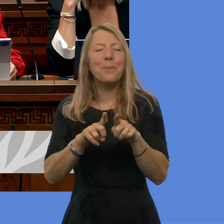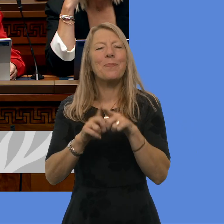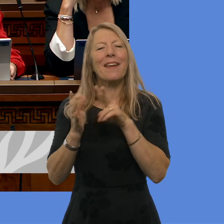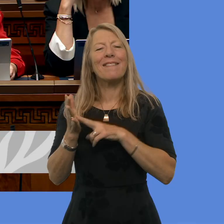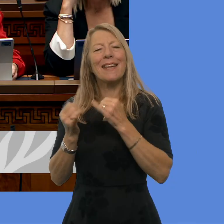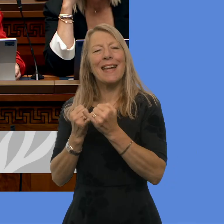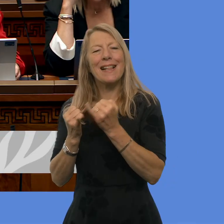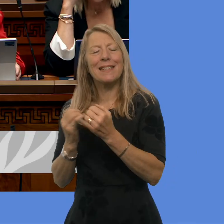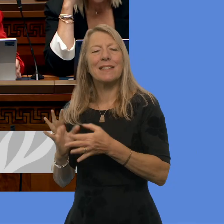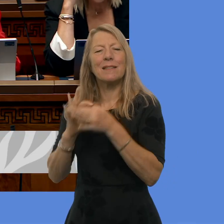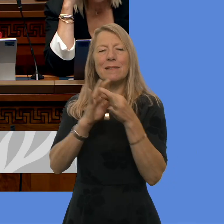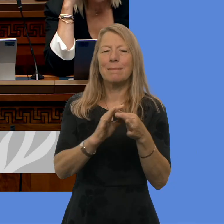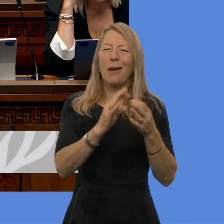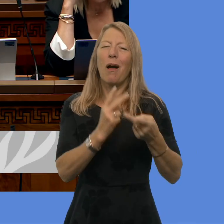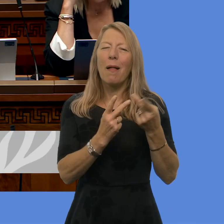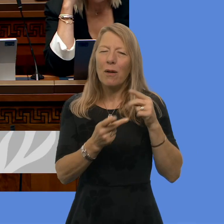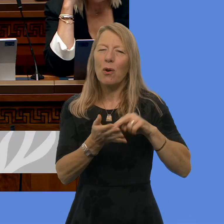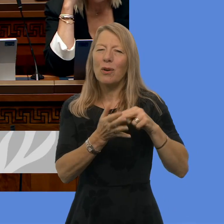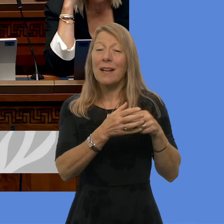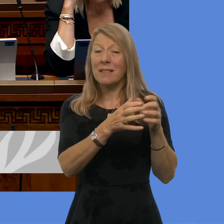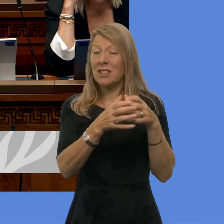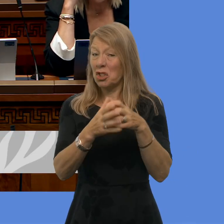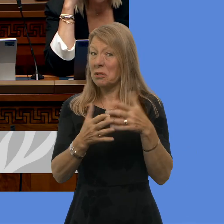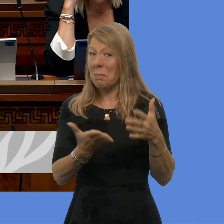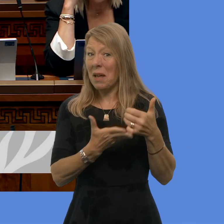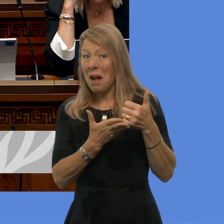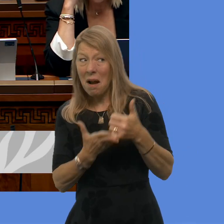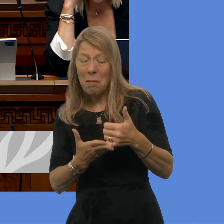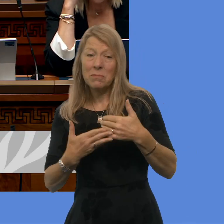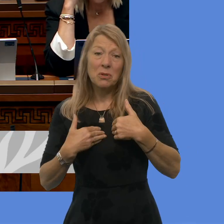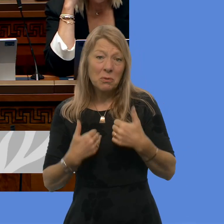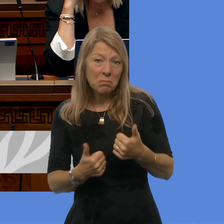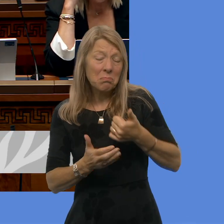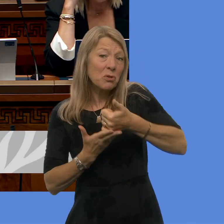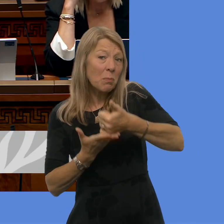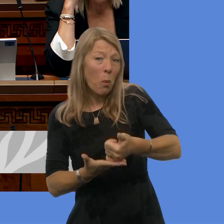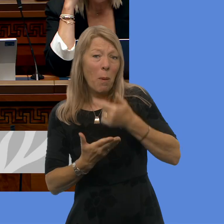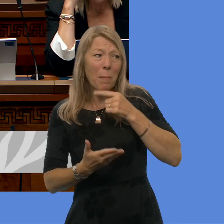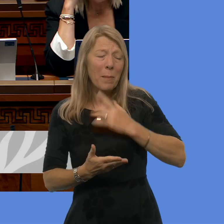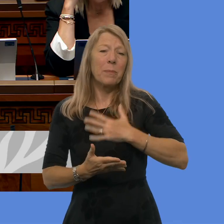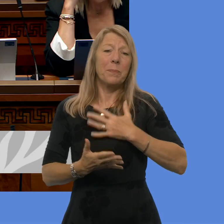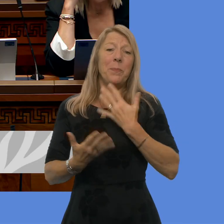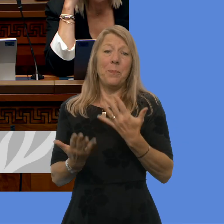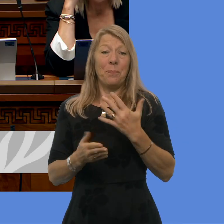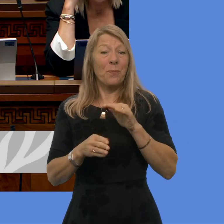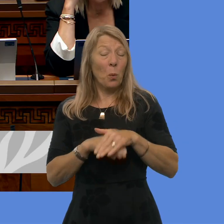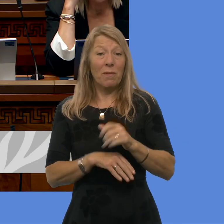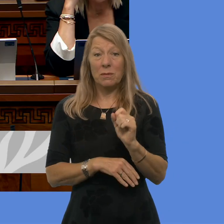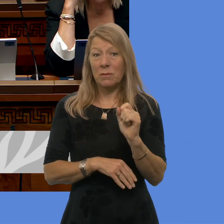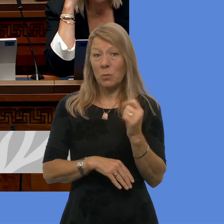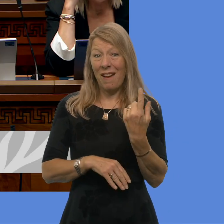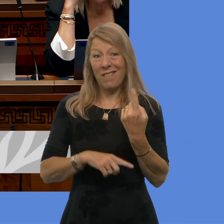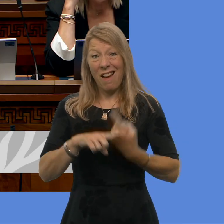partner organisations, has delivered health and wellbeing support and services to over 12,500 victims and survivors per year within